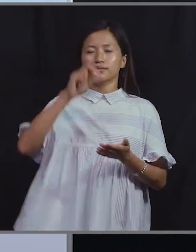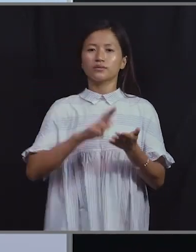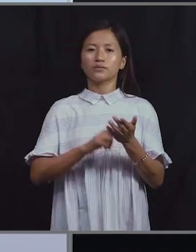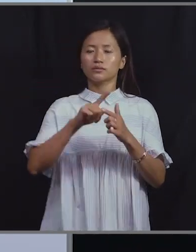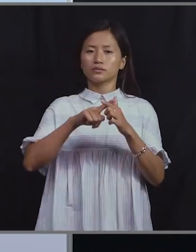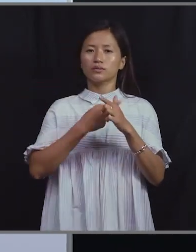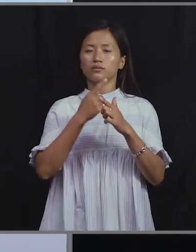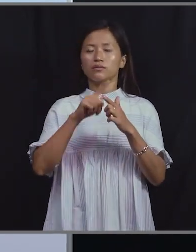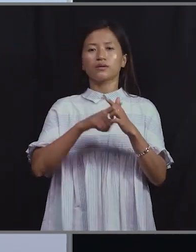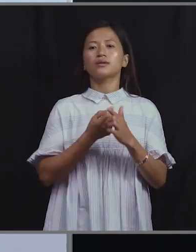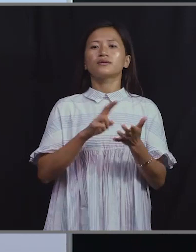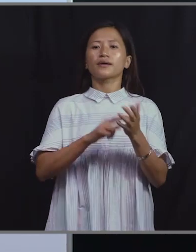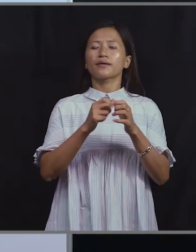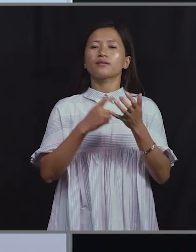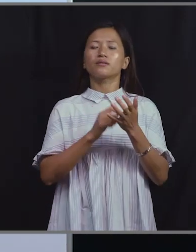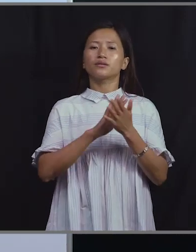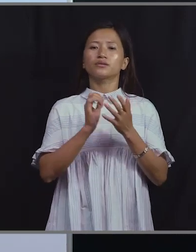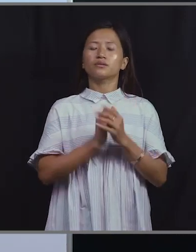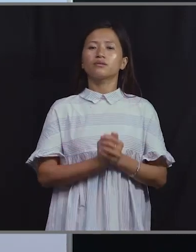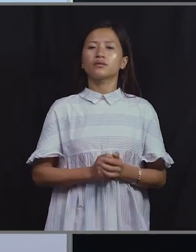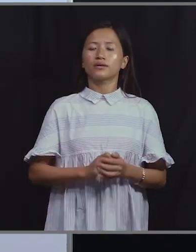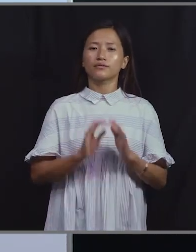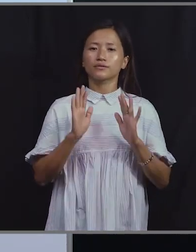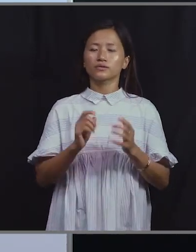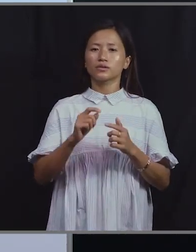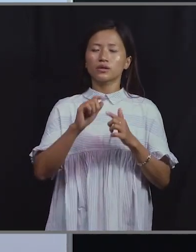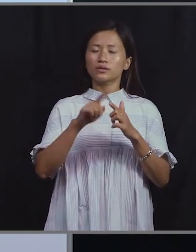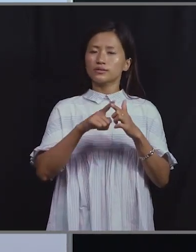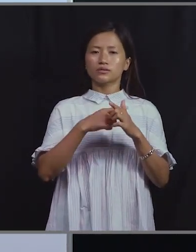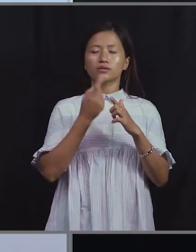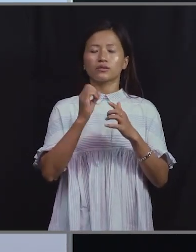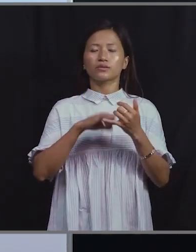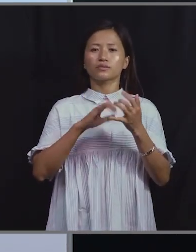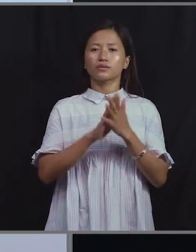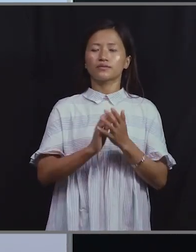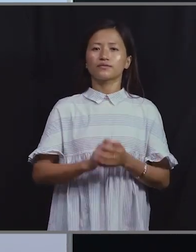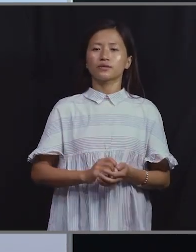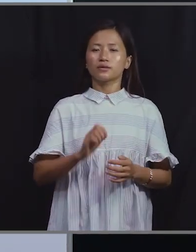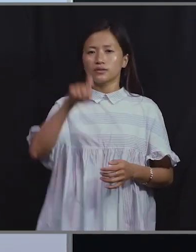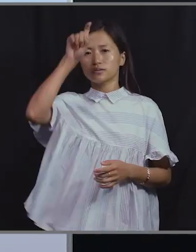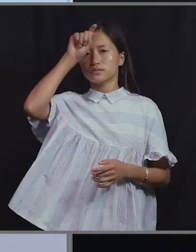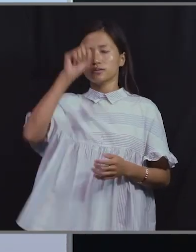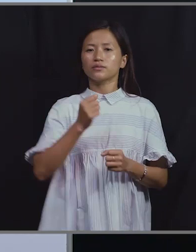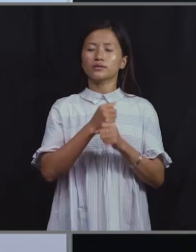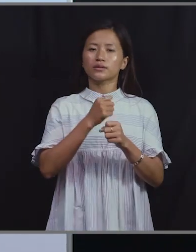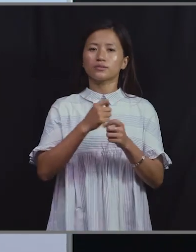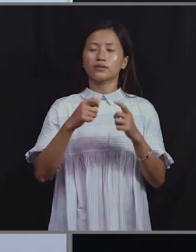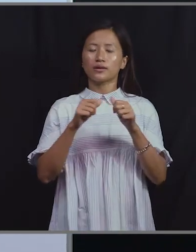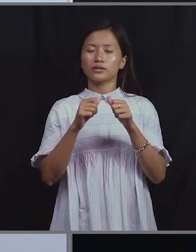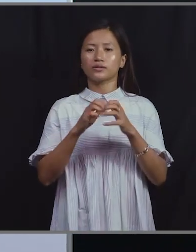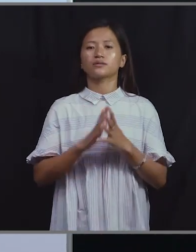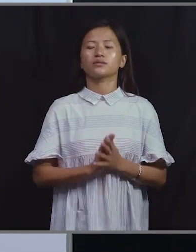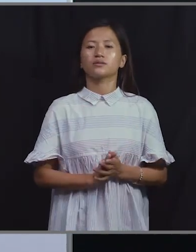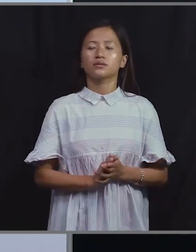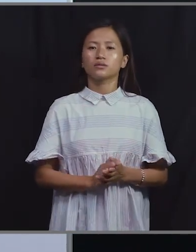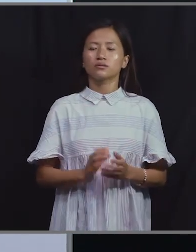Ghana, we have Nkrumah and Nkrumah. From Yugoslavia, we have Joseph Tito, and from Egypt, we have Gamal Abdel Nasser.